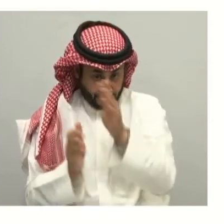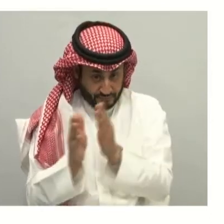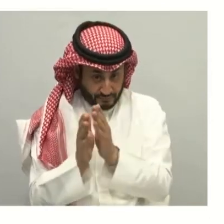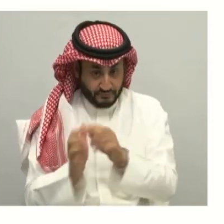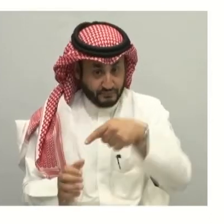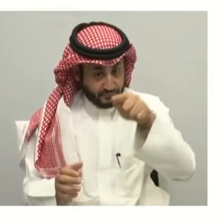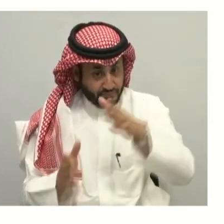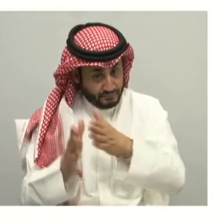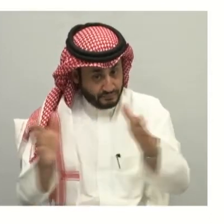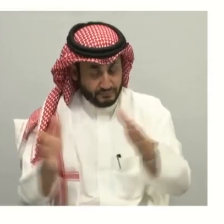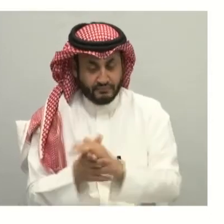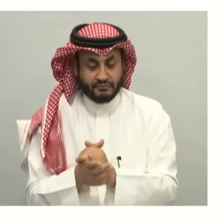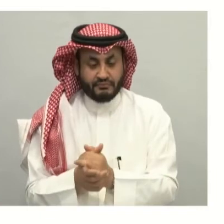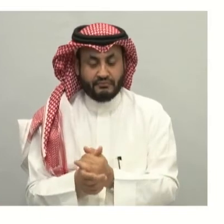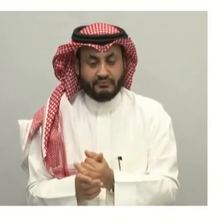Check long.